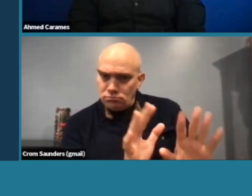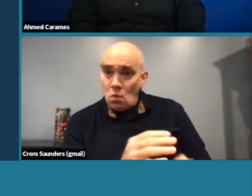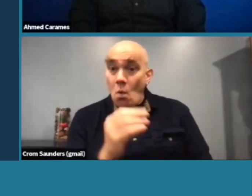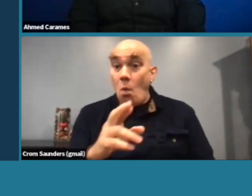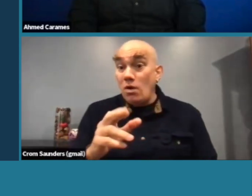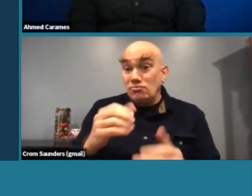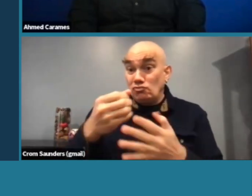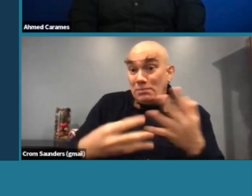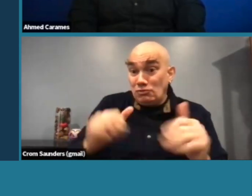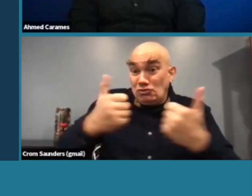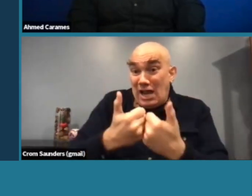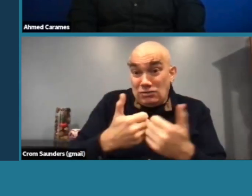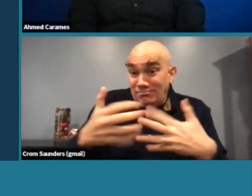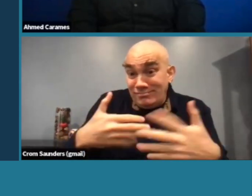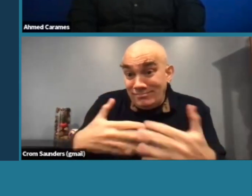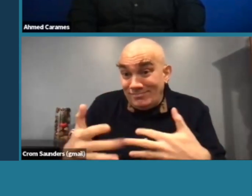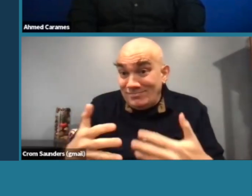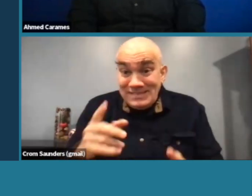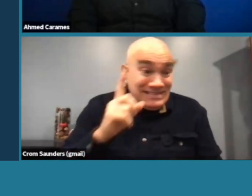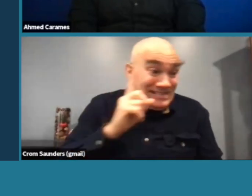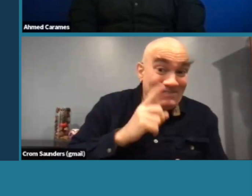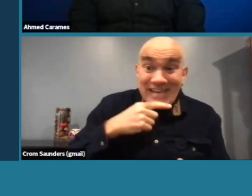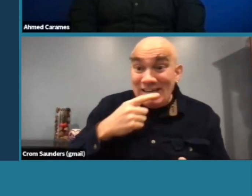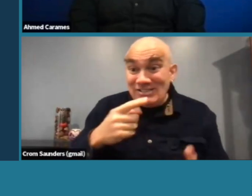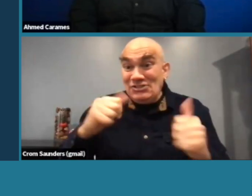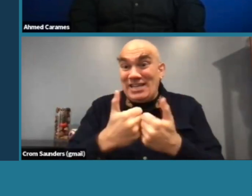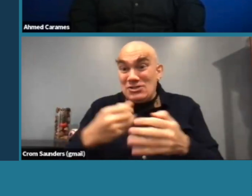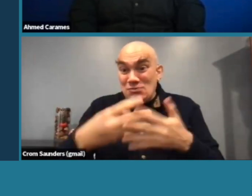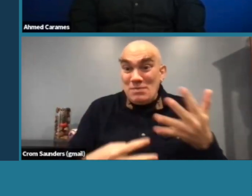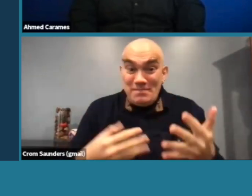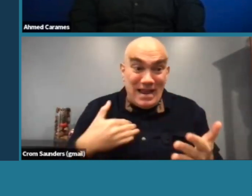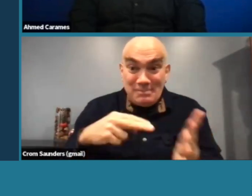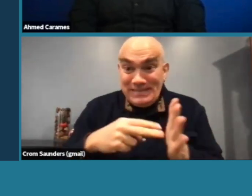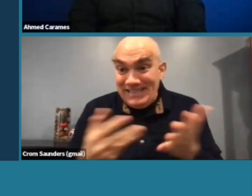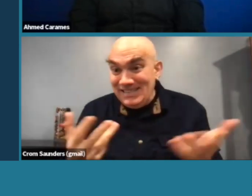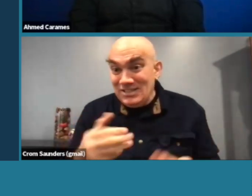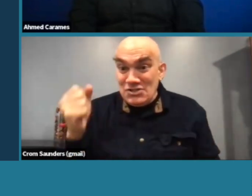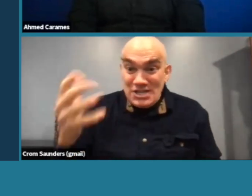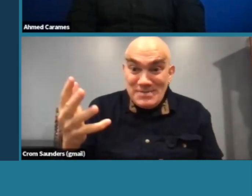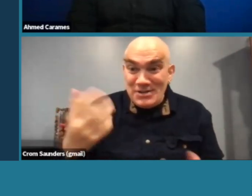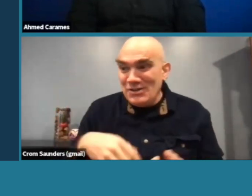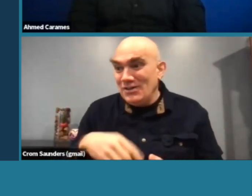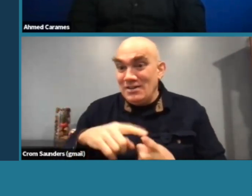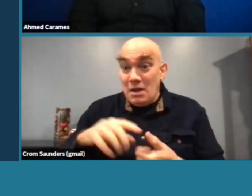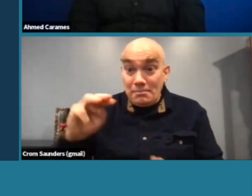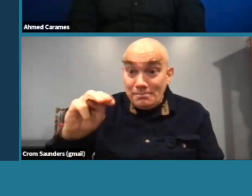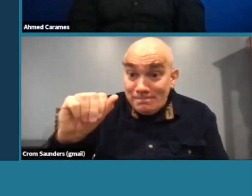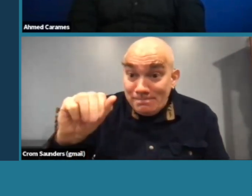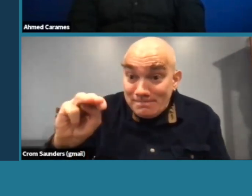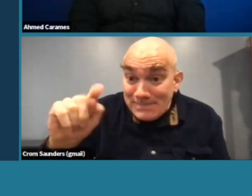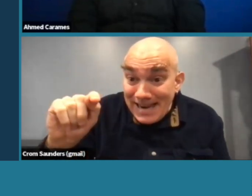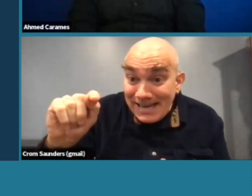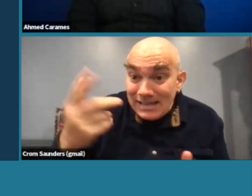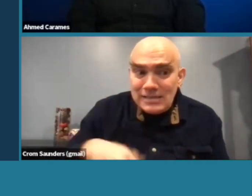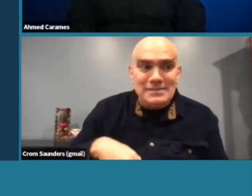So it's important to discuss the script with them. And sometimes some scripts are difficult no matter if you're deaf or hearing, even if English is your first